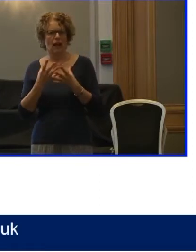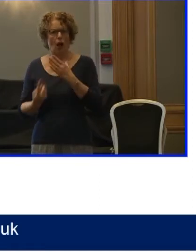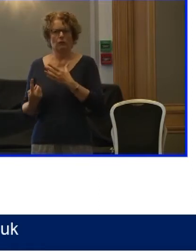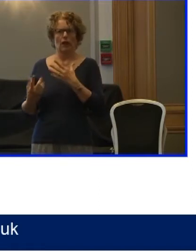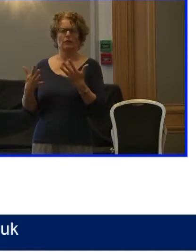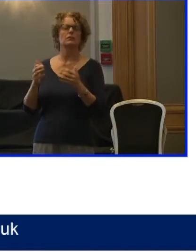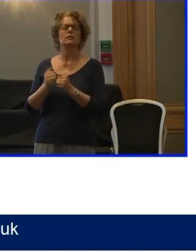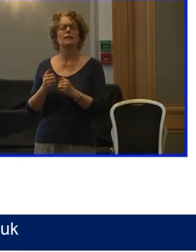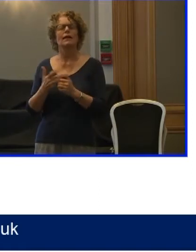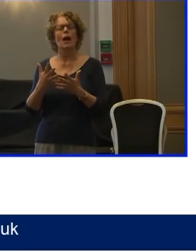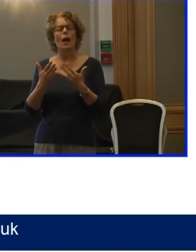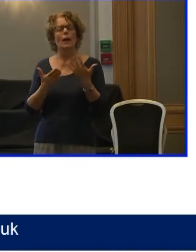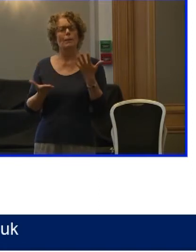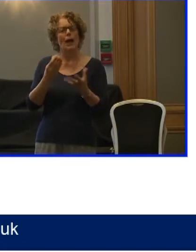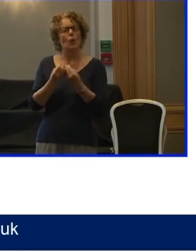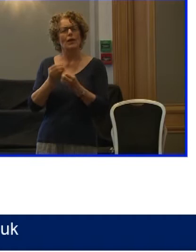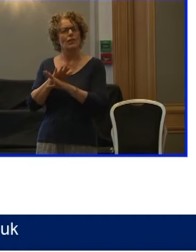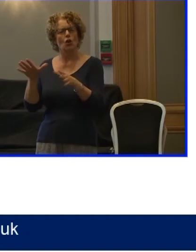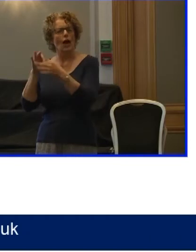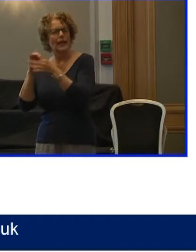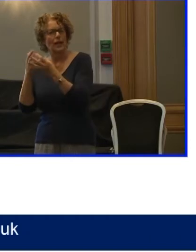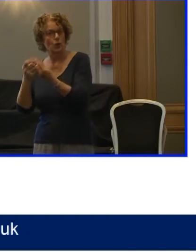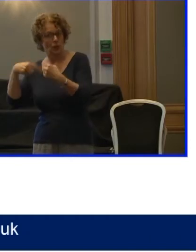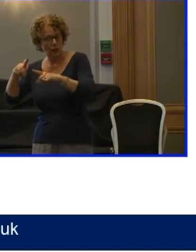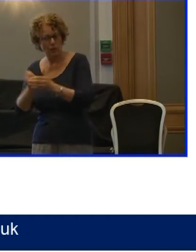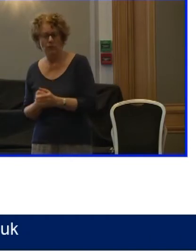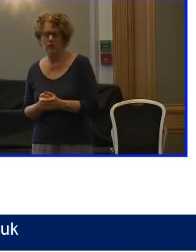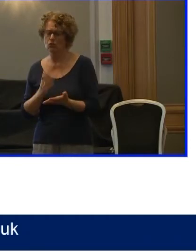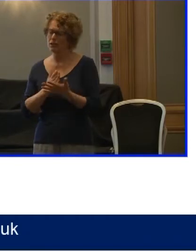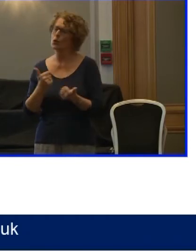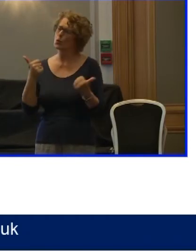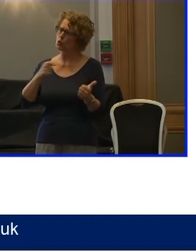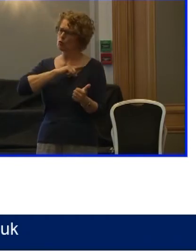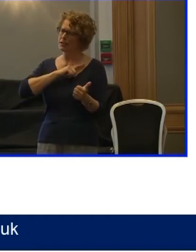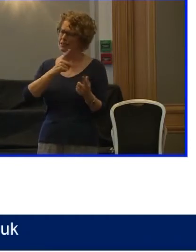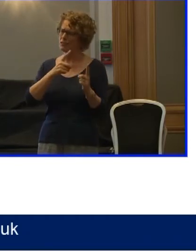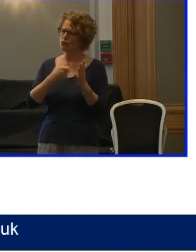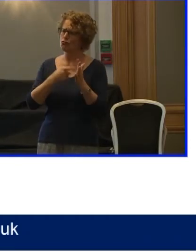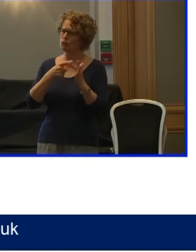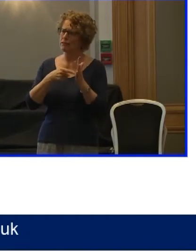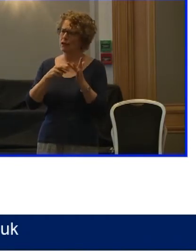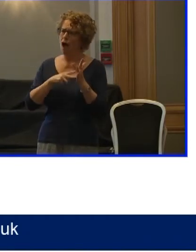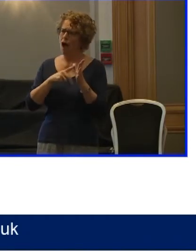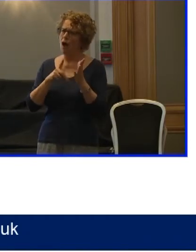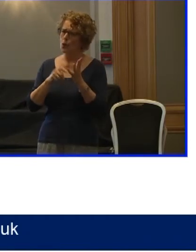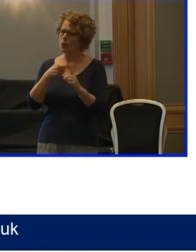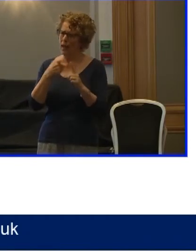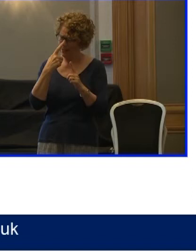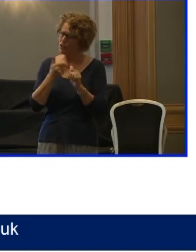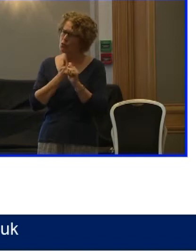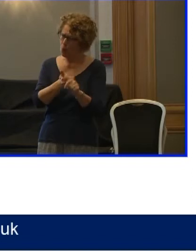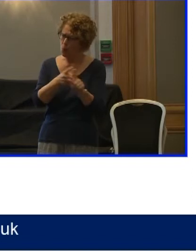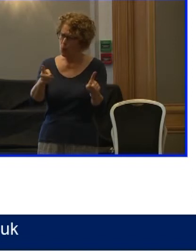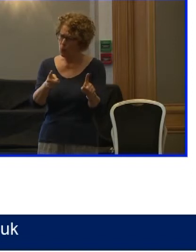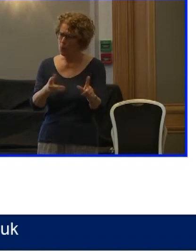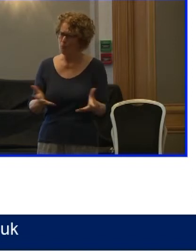And I think this is another really strong reason to utilise the services that Retina UK offer. So let's try all together to